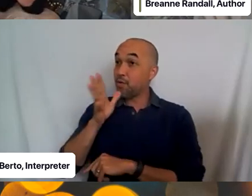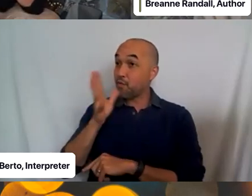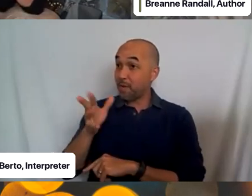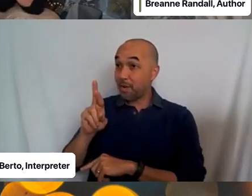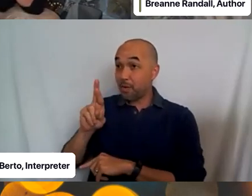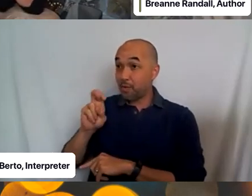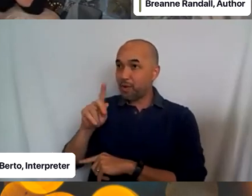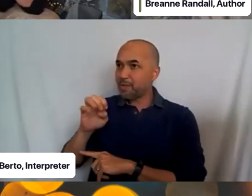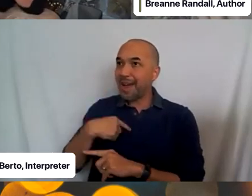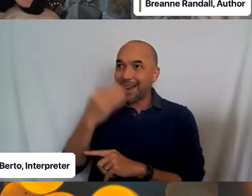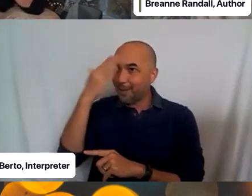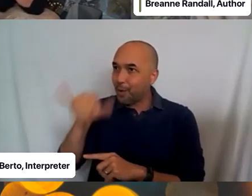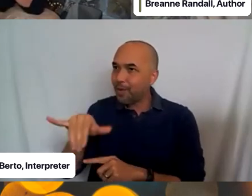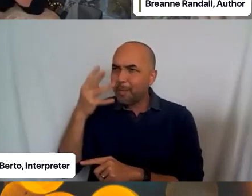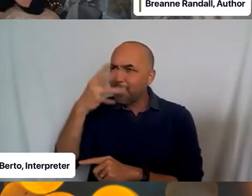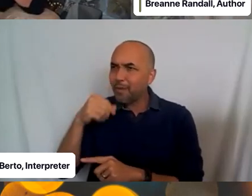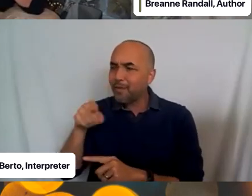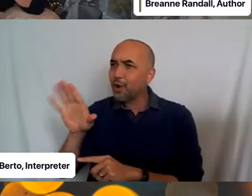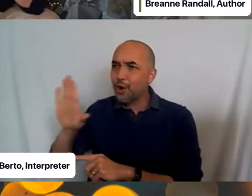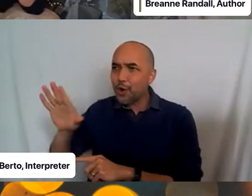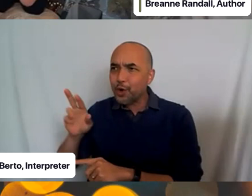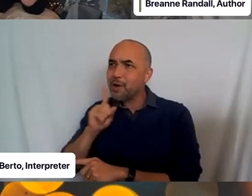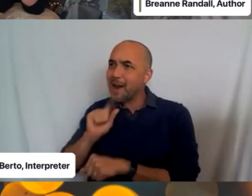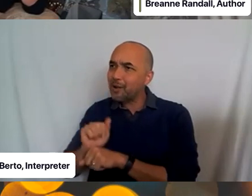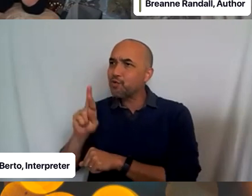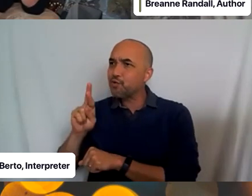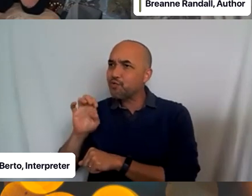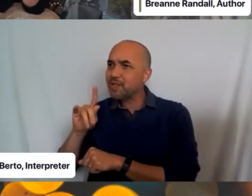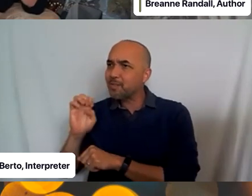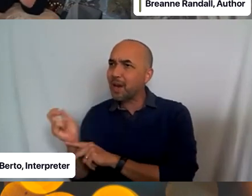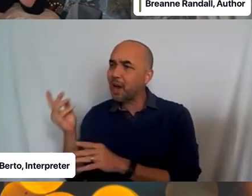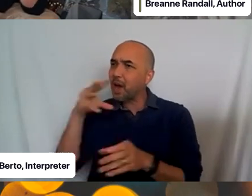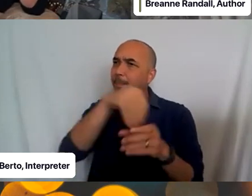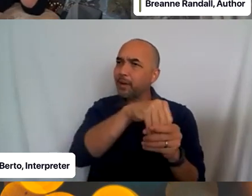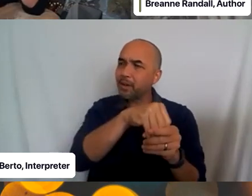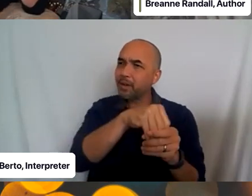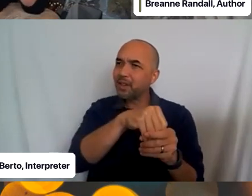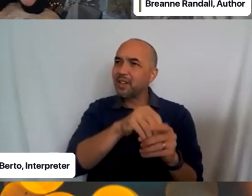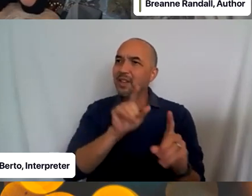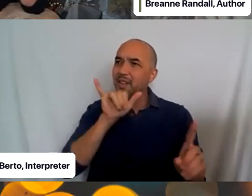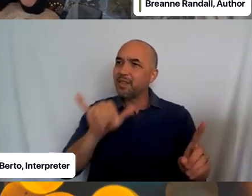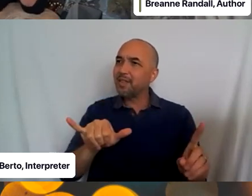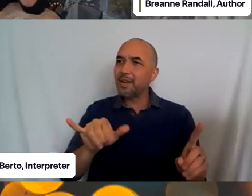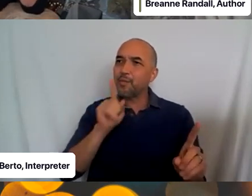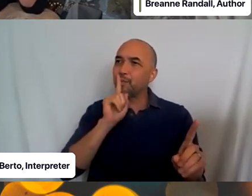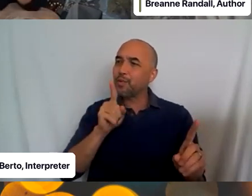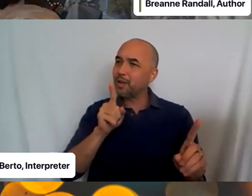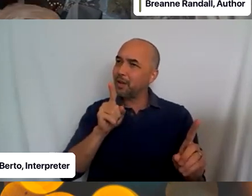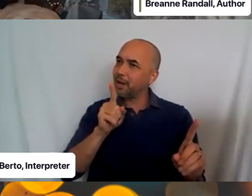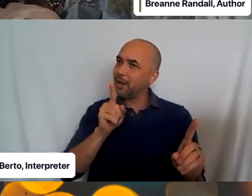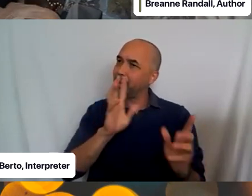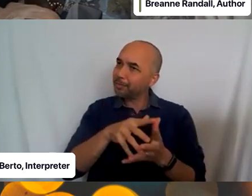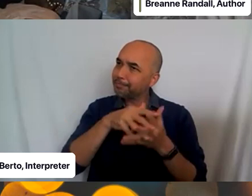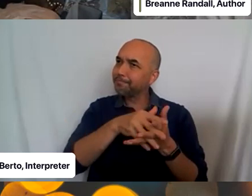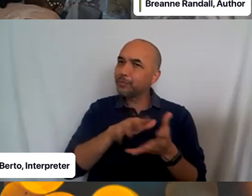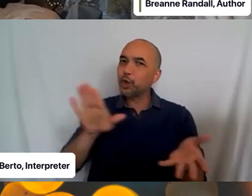That's so beautiful that you're able to sort of memorialize and you know, forever